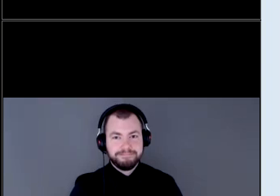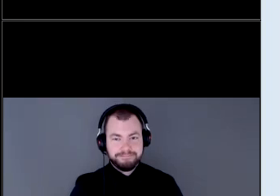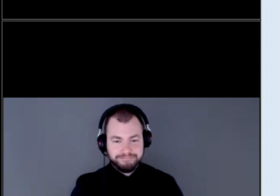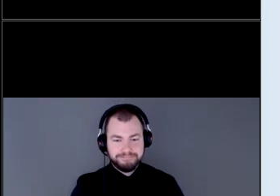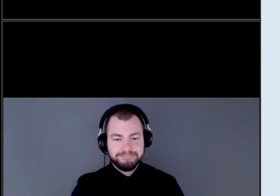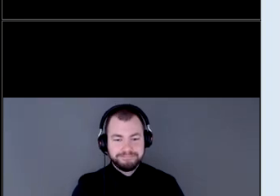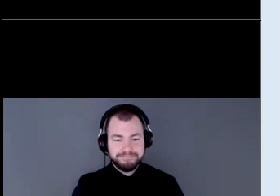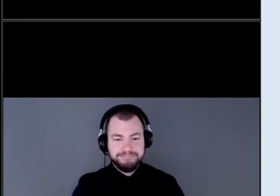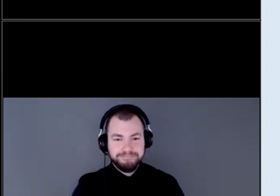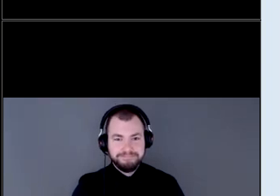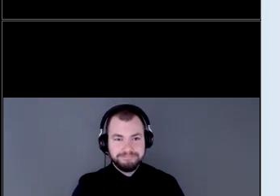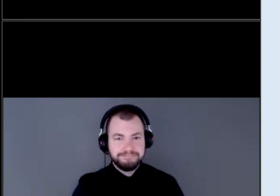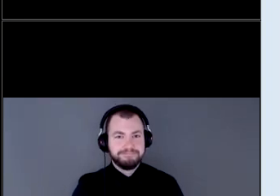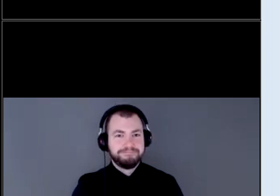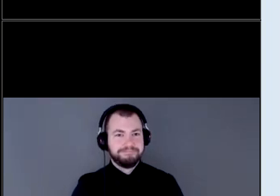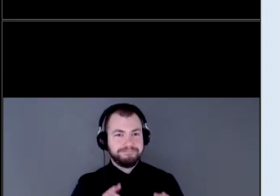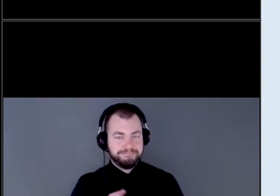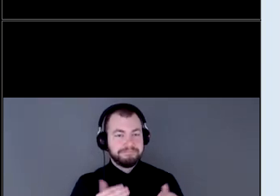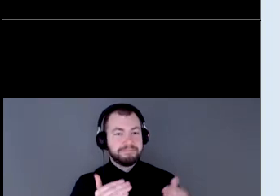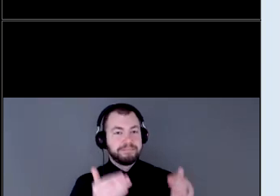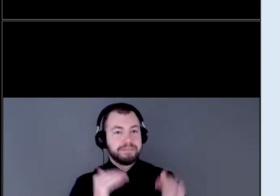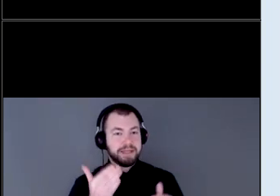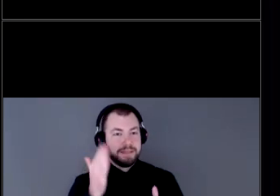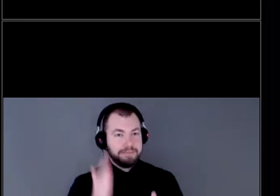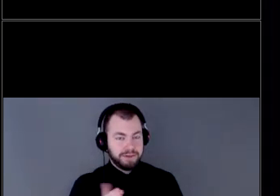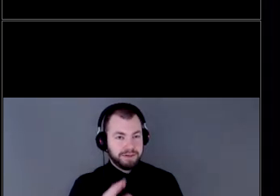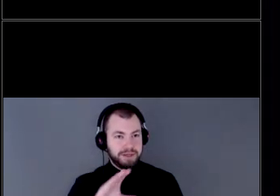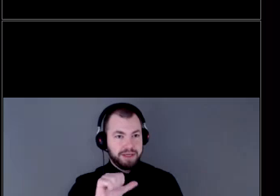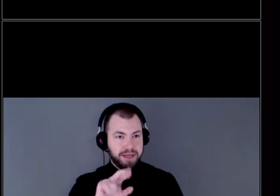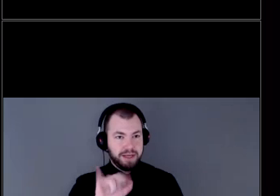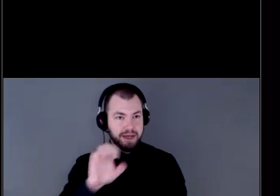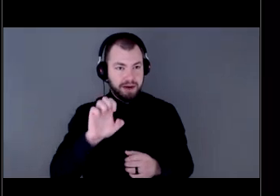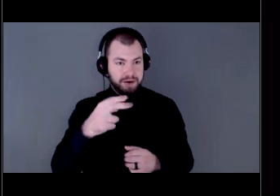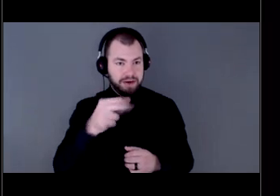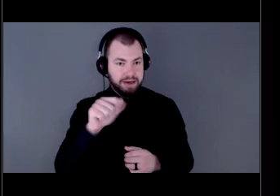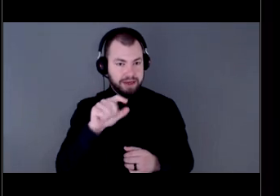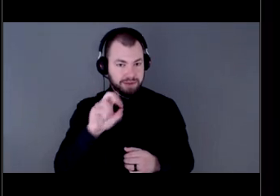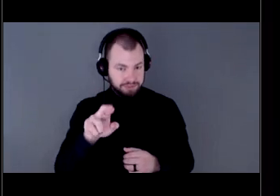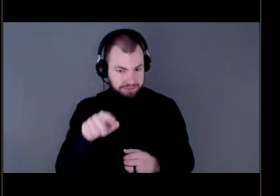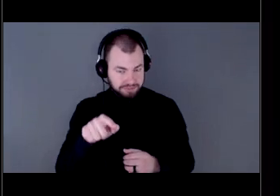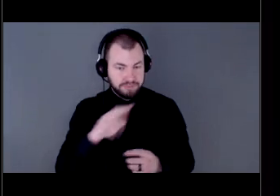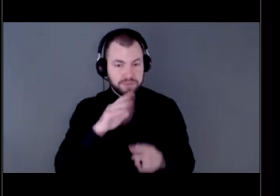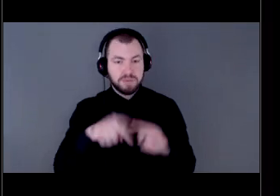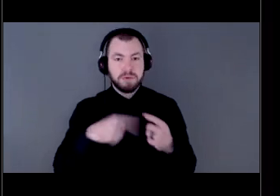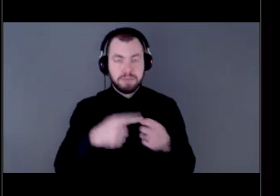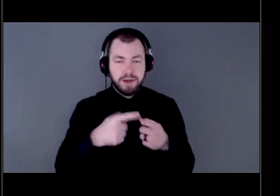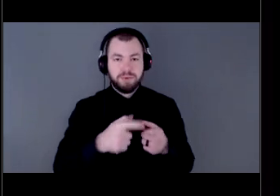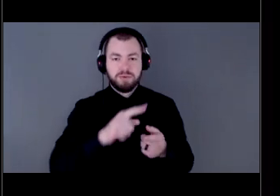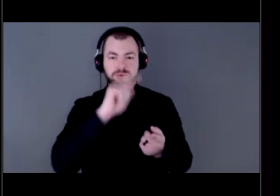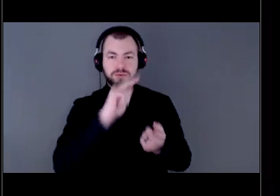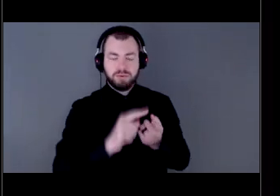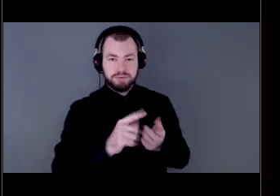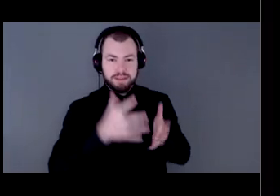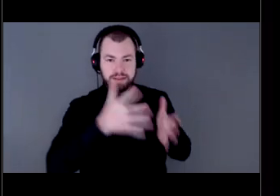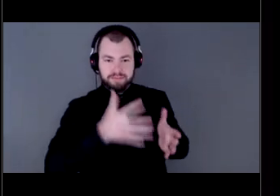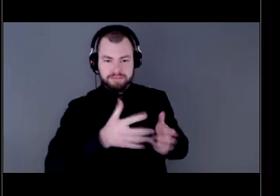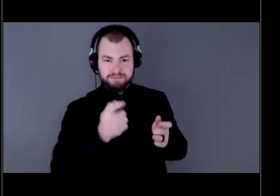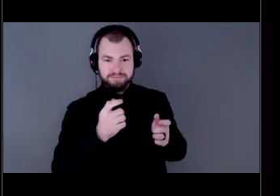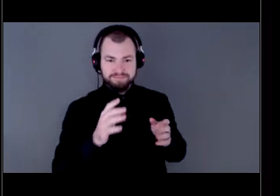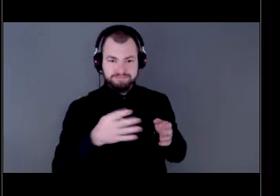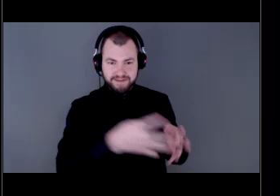Okay, our next speaker is Keri Kaczor. She will be talking about reducing derelict fishing gear in the Gulf of Maine, educating